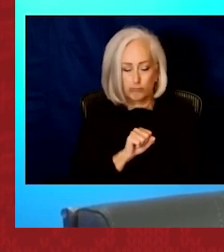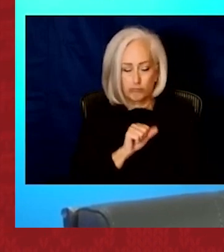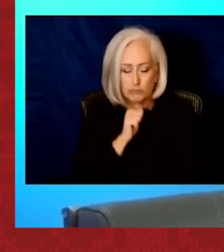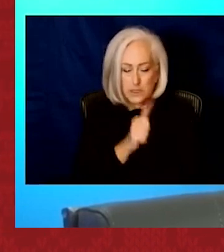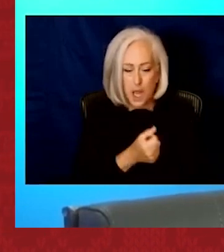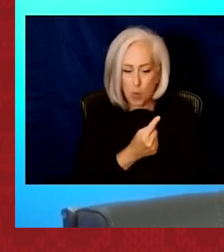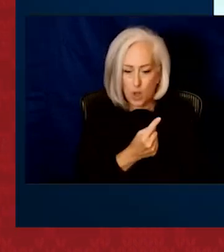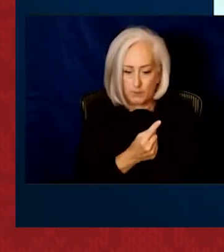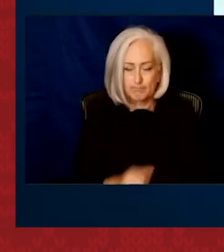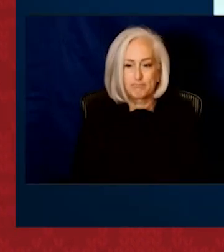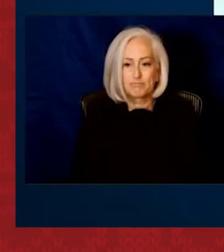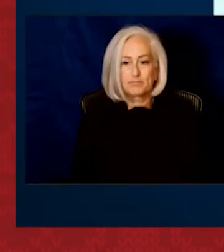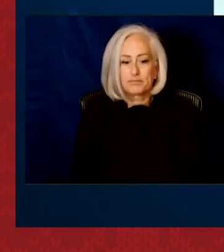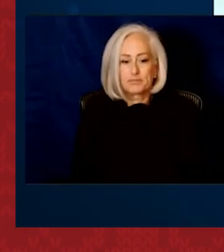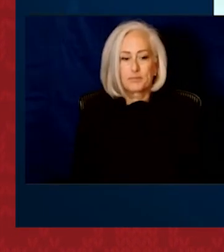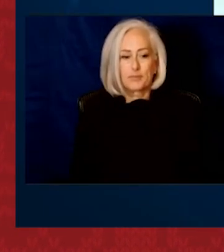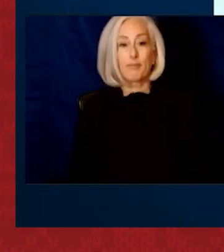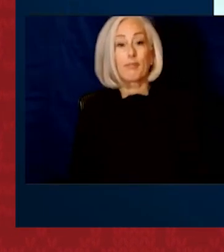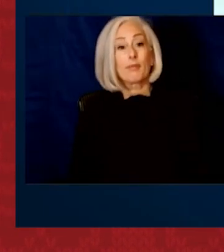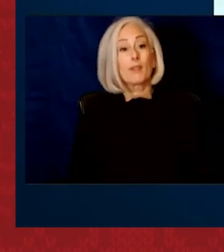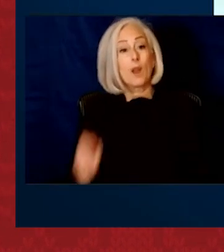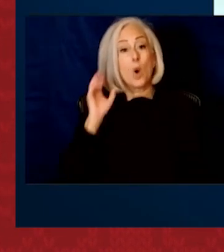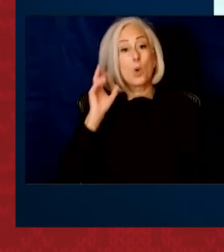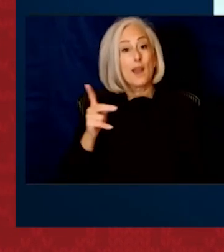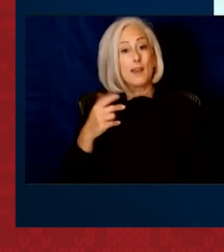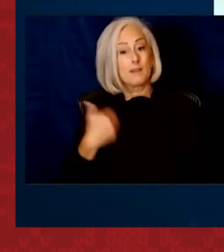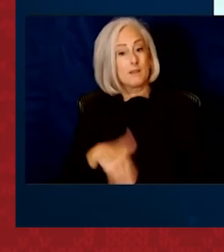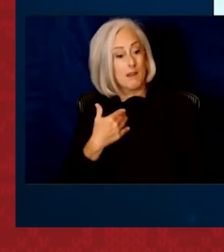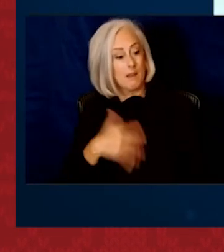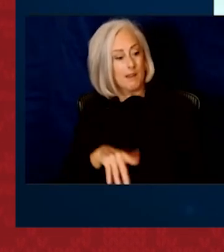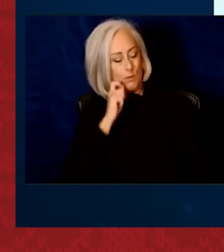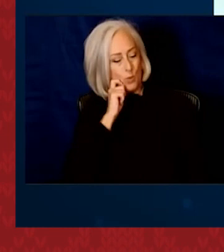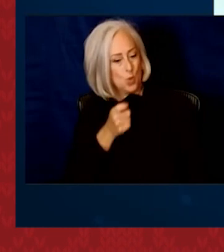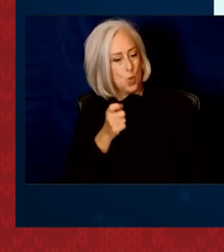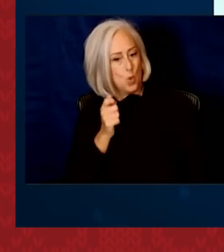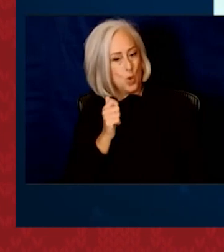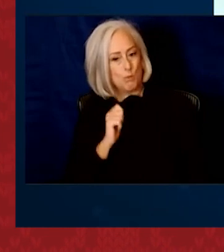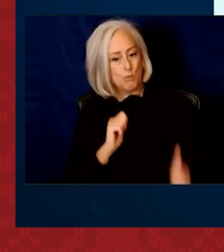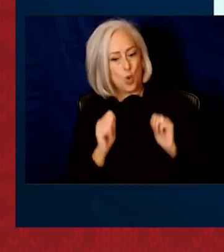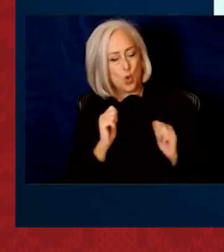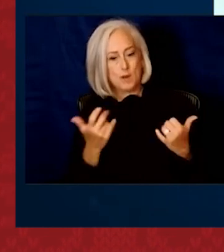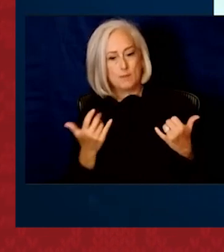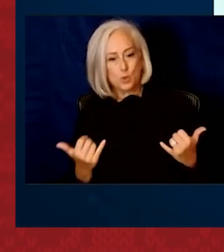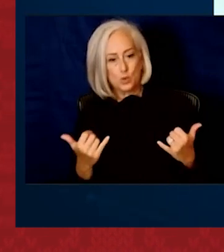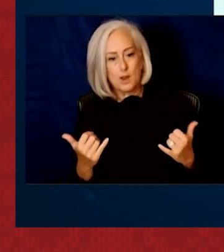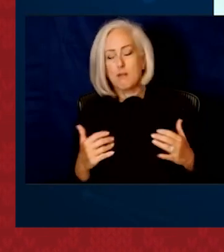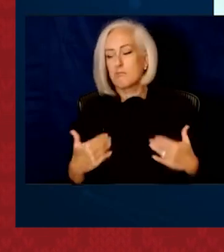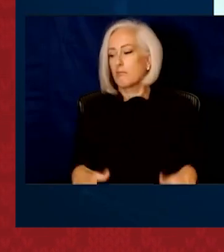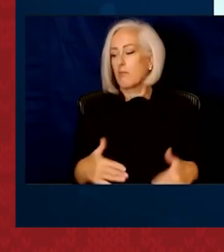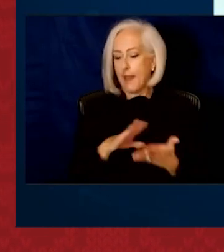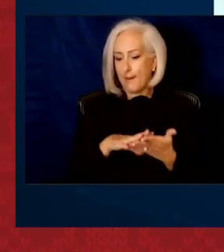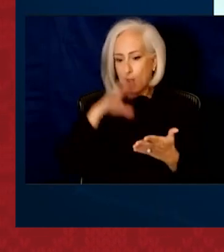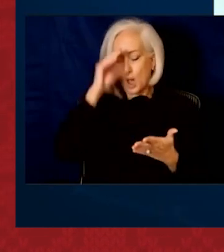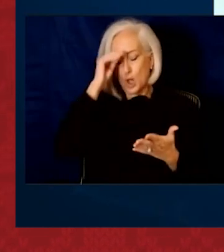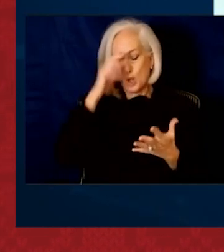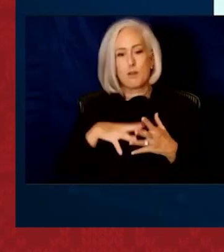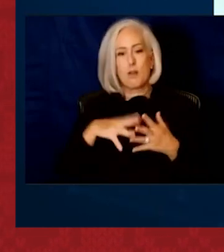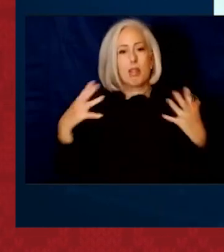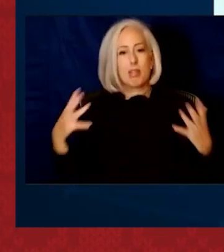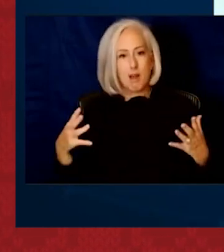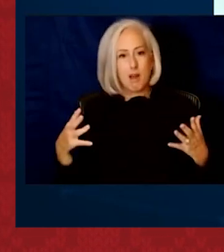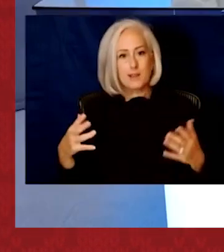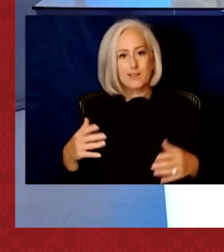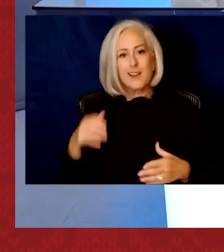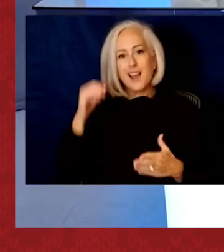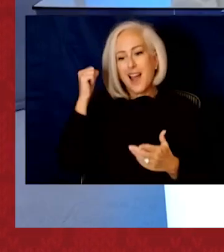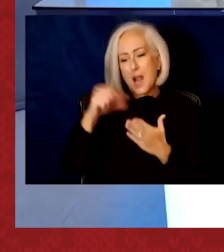All right. Well, this has been a pretty cool program today. I've learned a lot. I'm reminded of that song, I don't